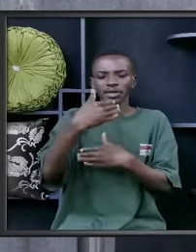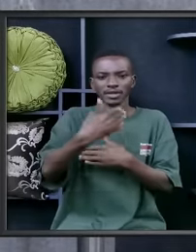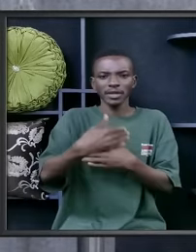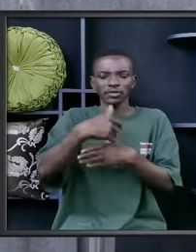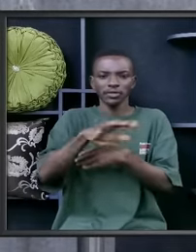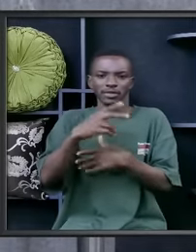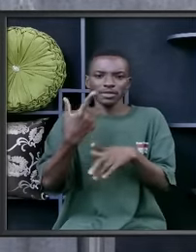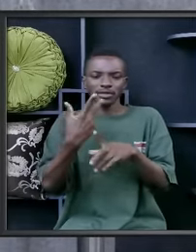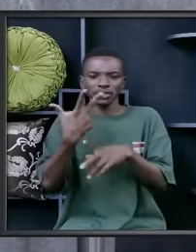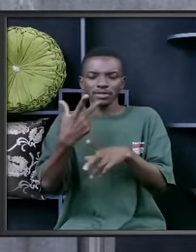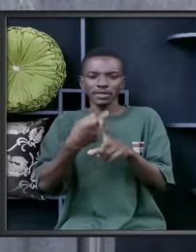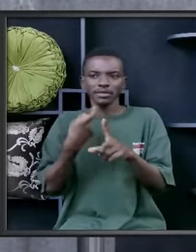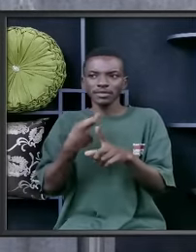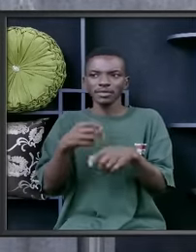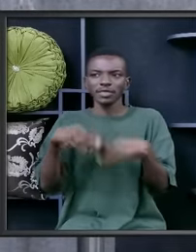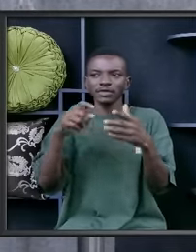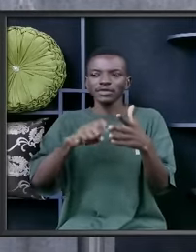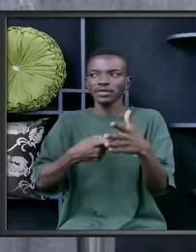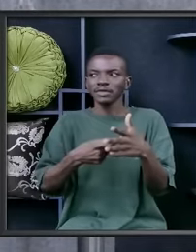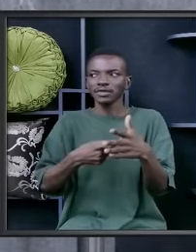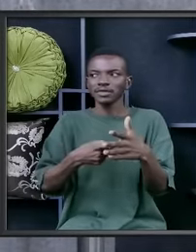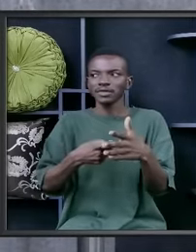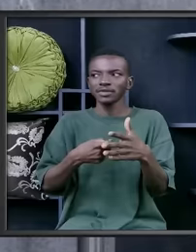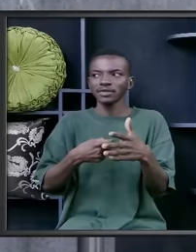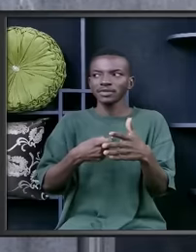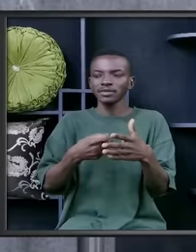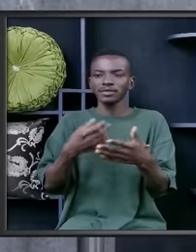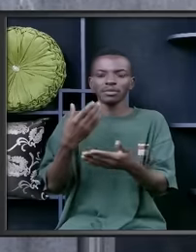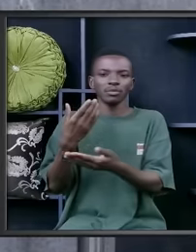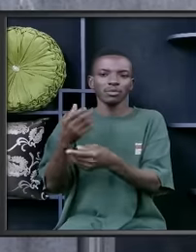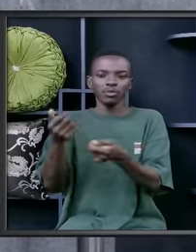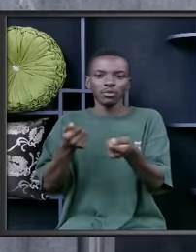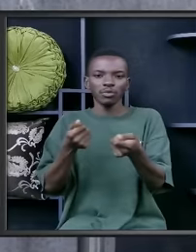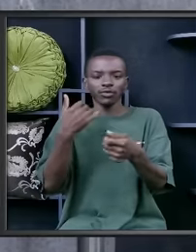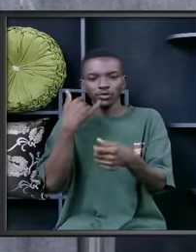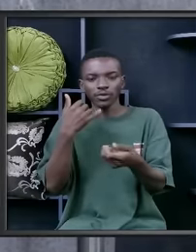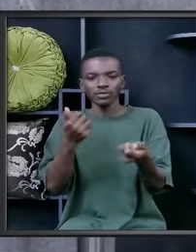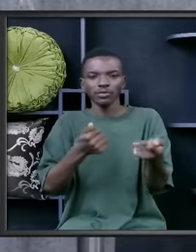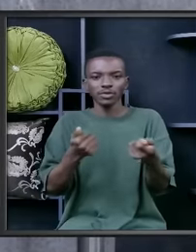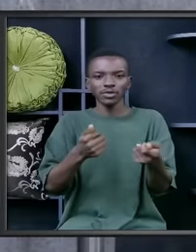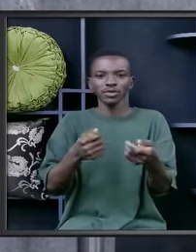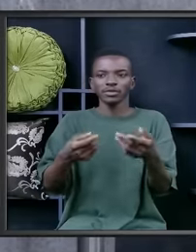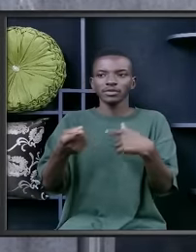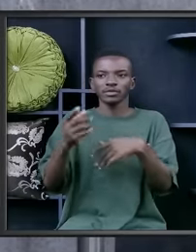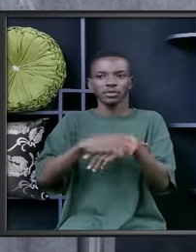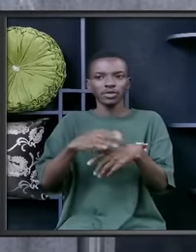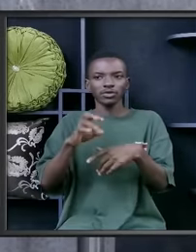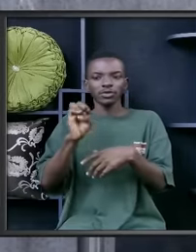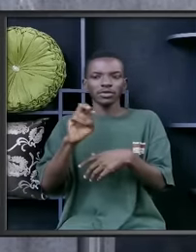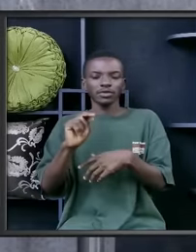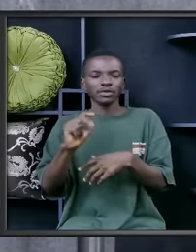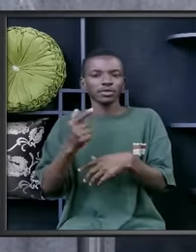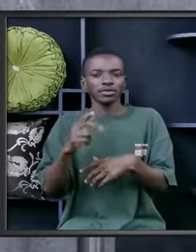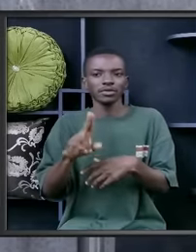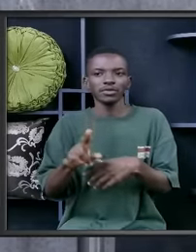after that 3 months, we give great the key and the phone. Nay, a drive to Enugu. He